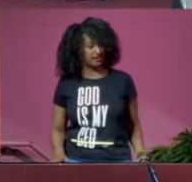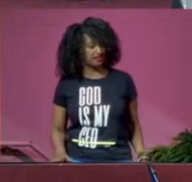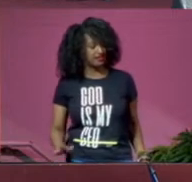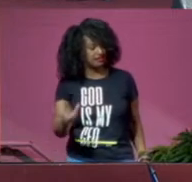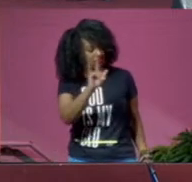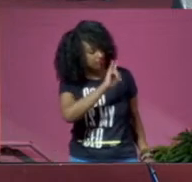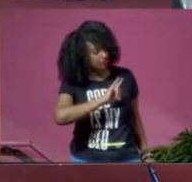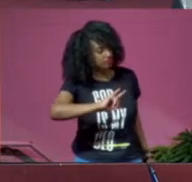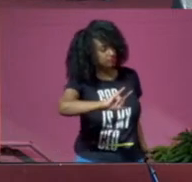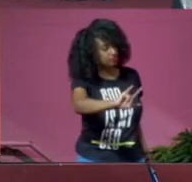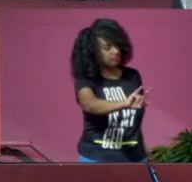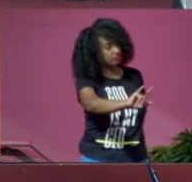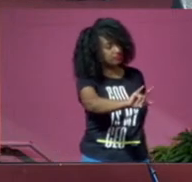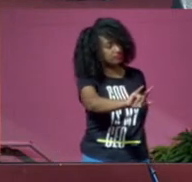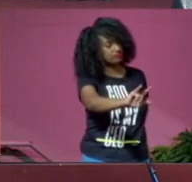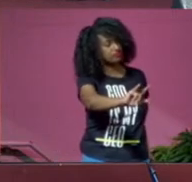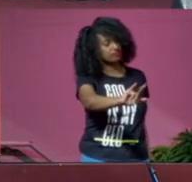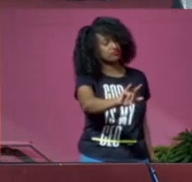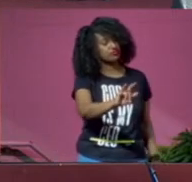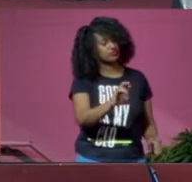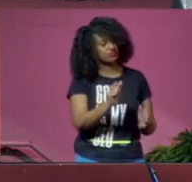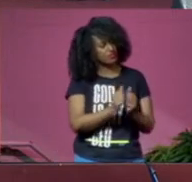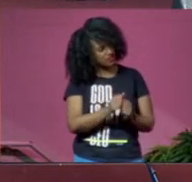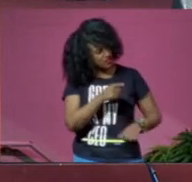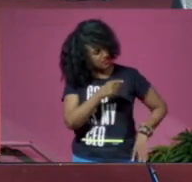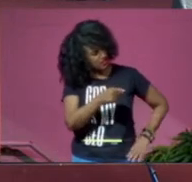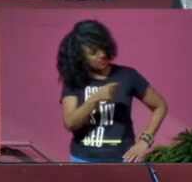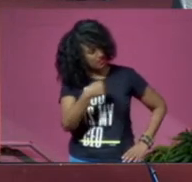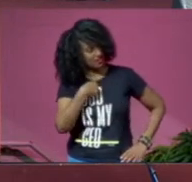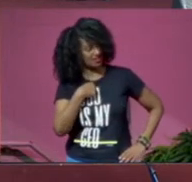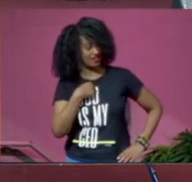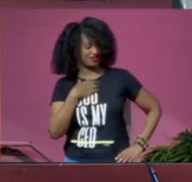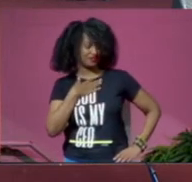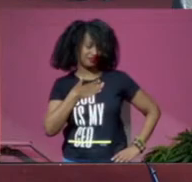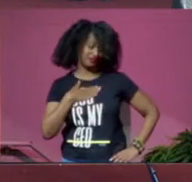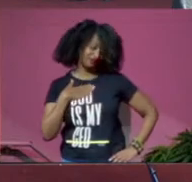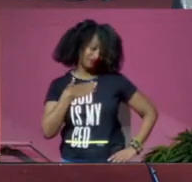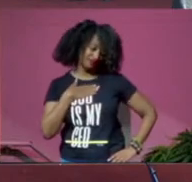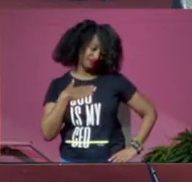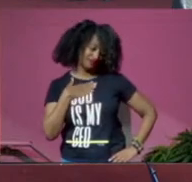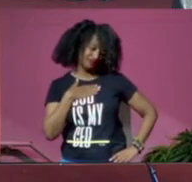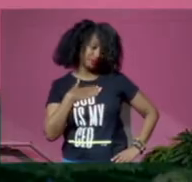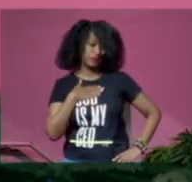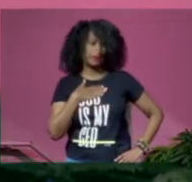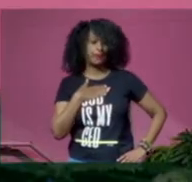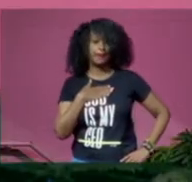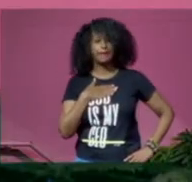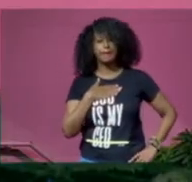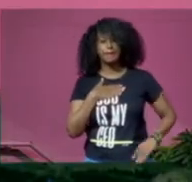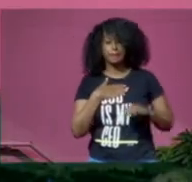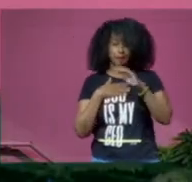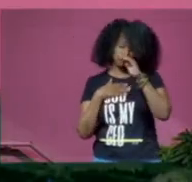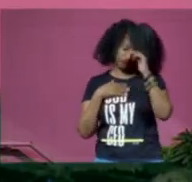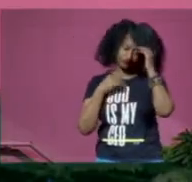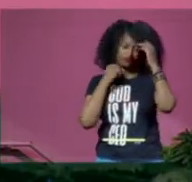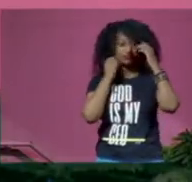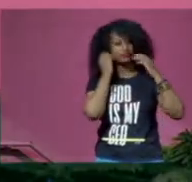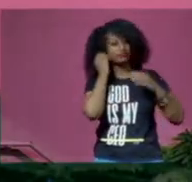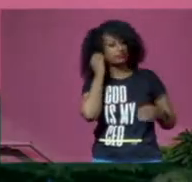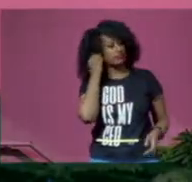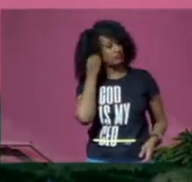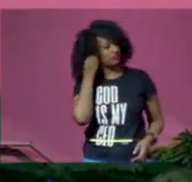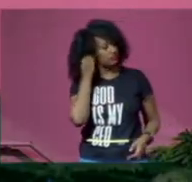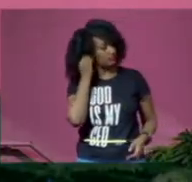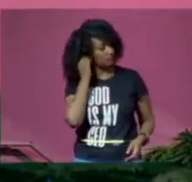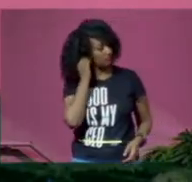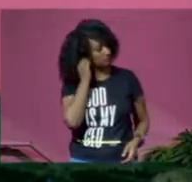love. And with you, I am well pleased." For the time that is ours together, beloved, I want to preach from